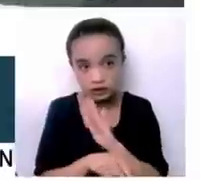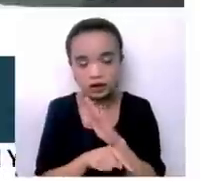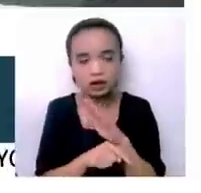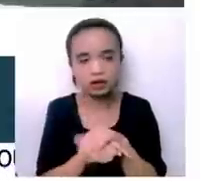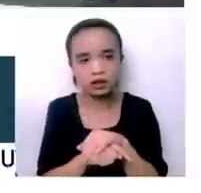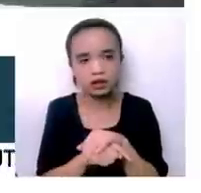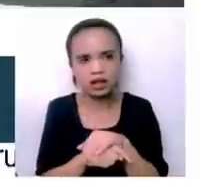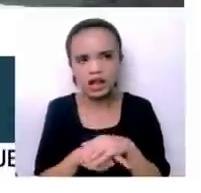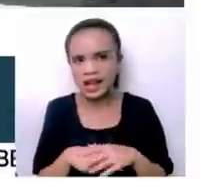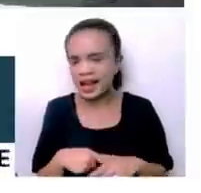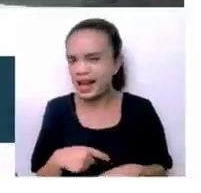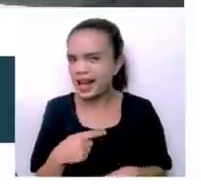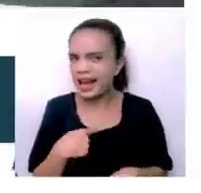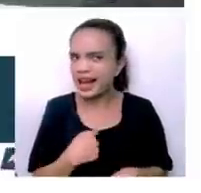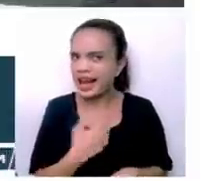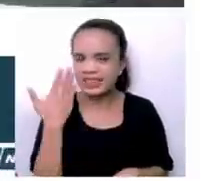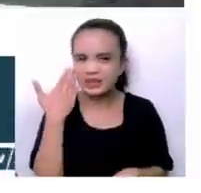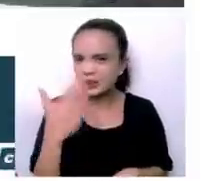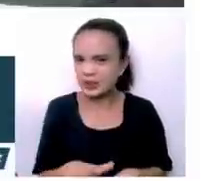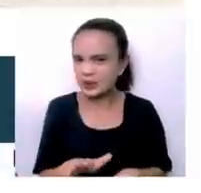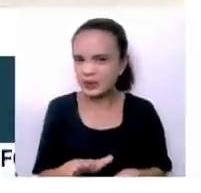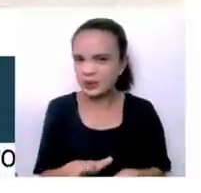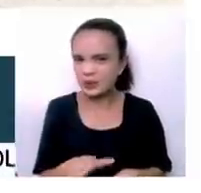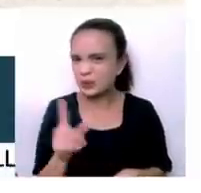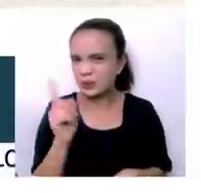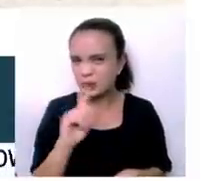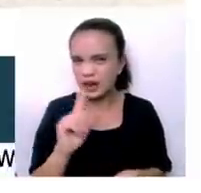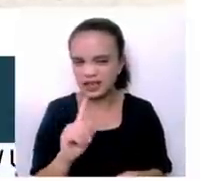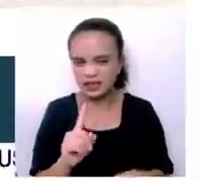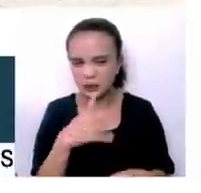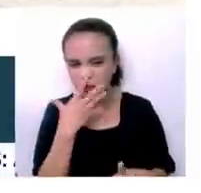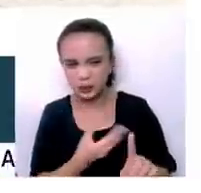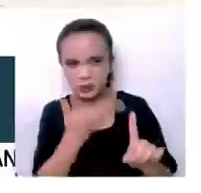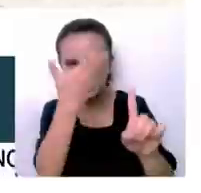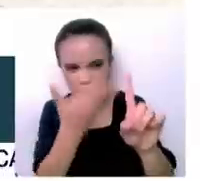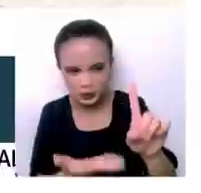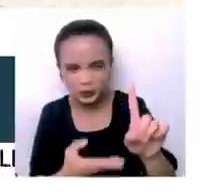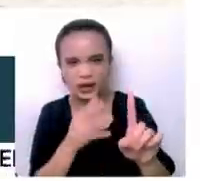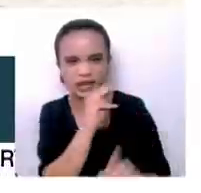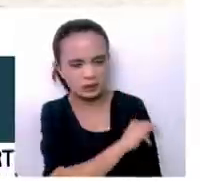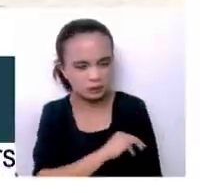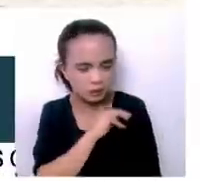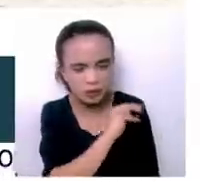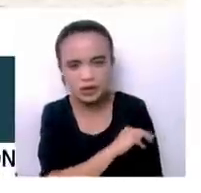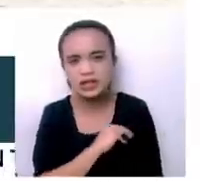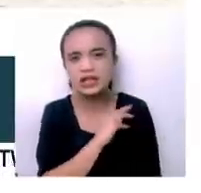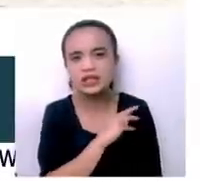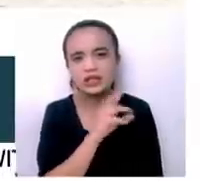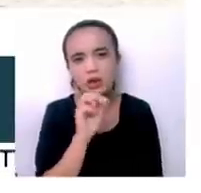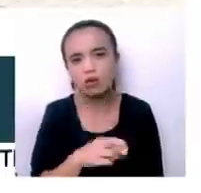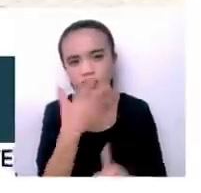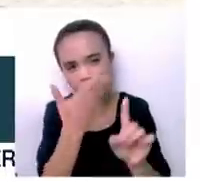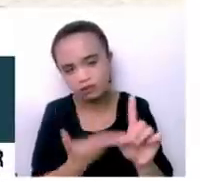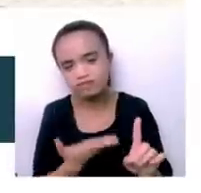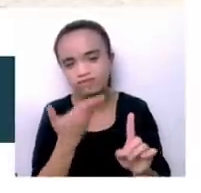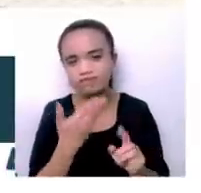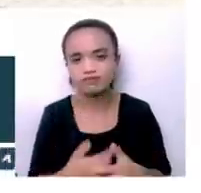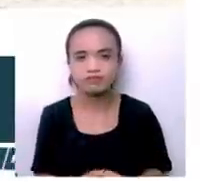I don't know what that says about you, your morals, or you as a person.